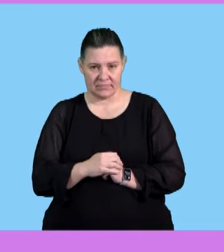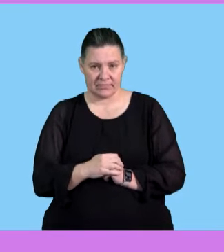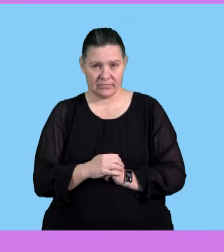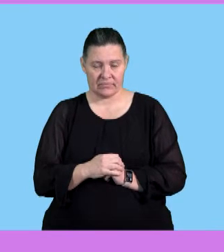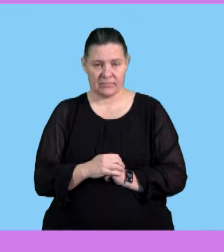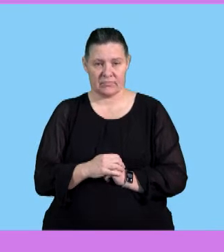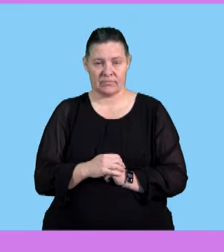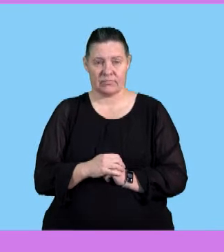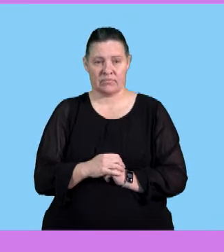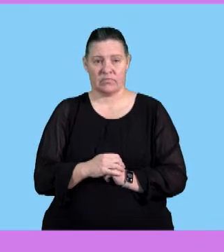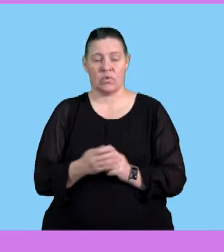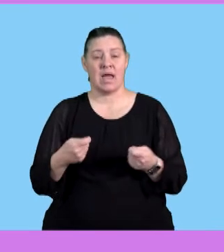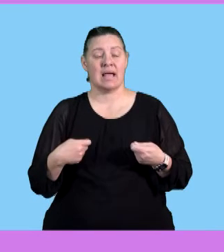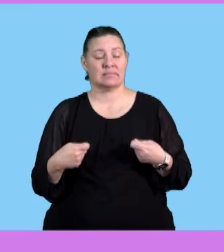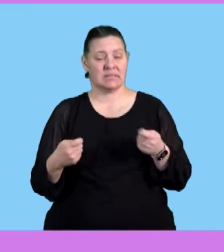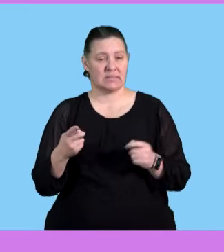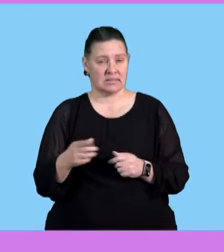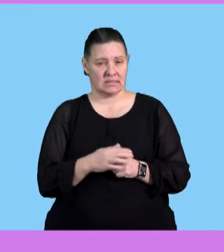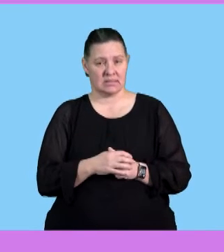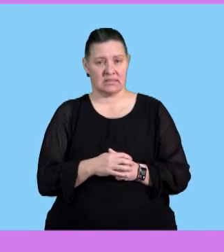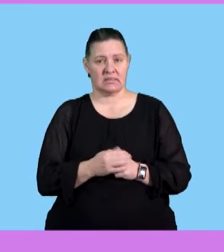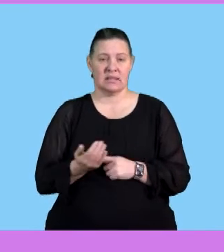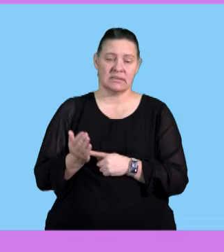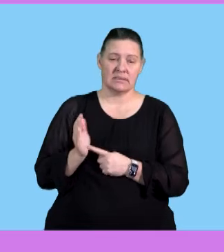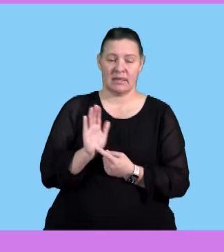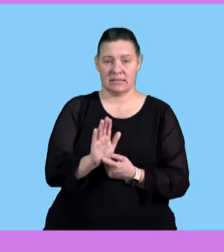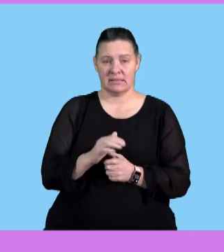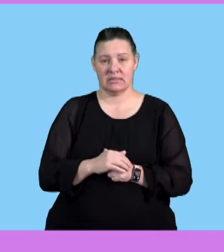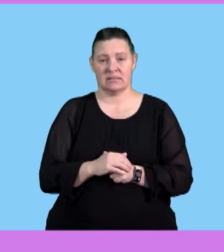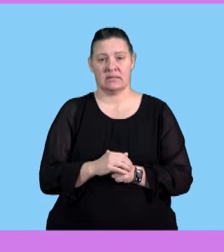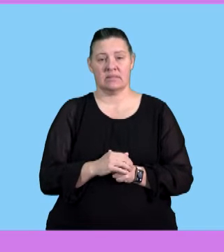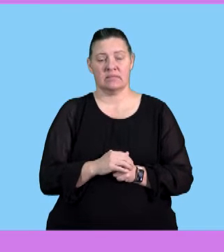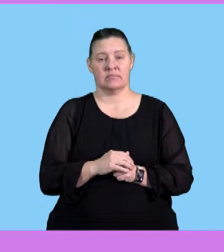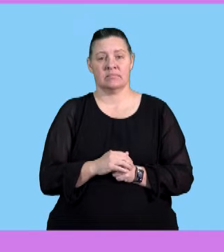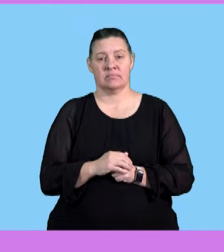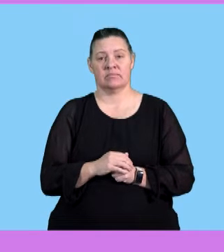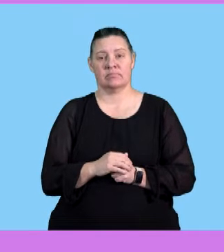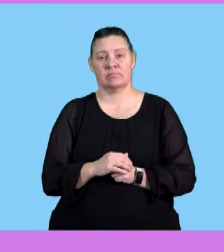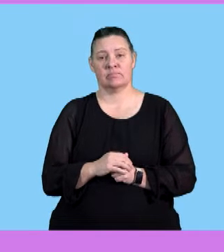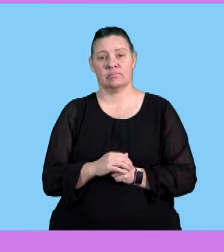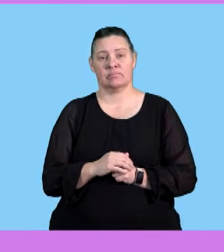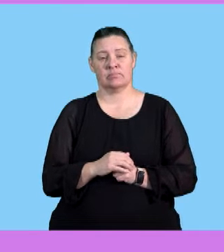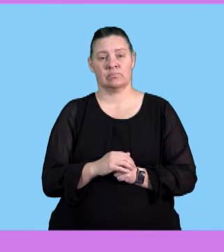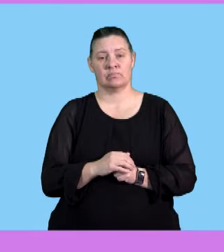1,299 Rand. So her expenses display